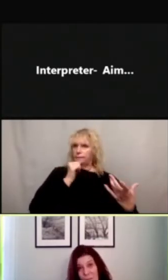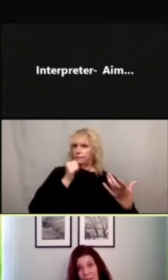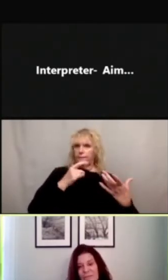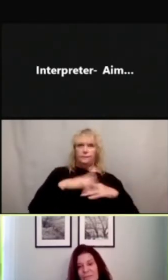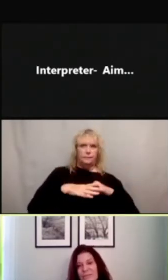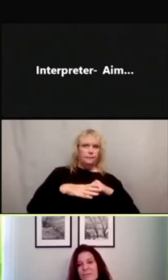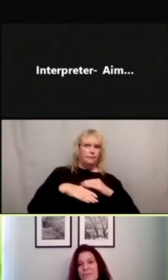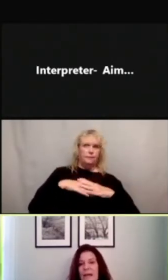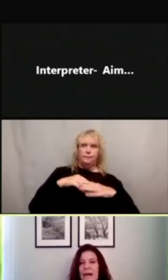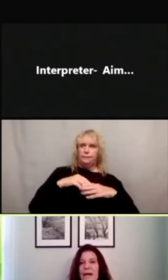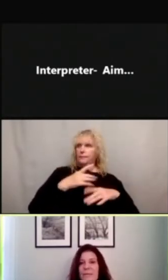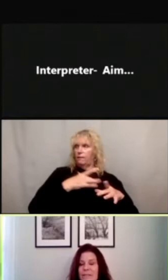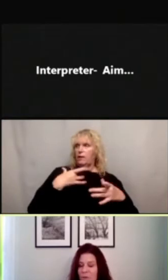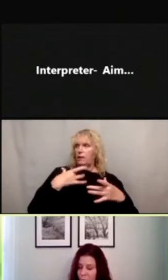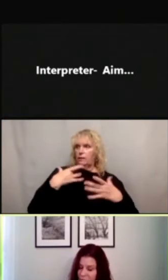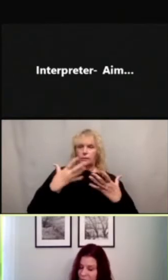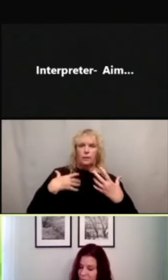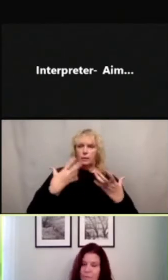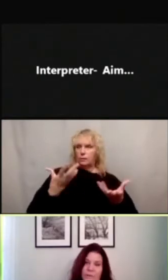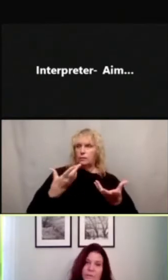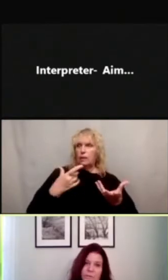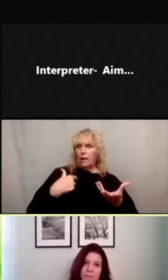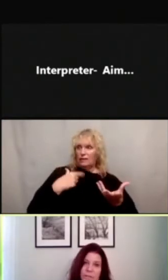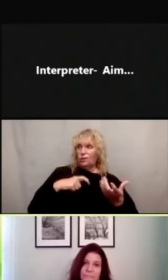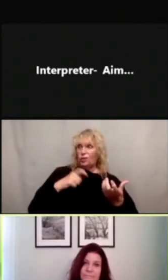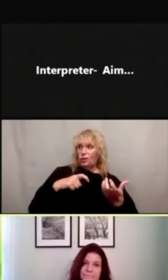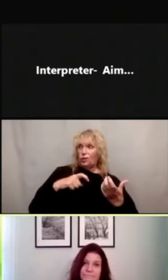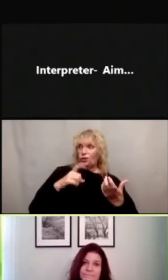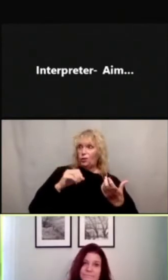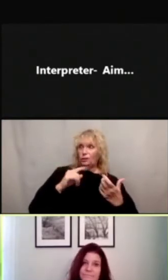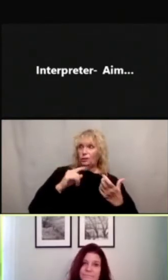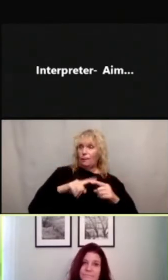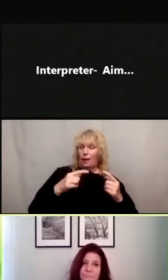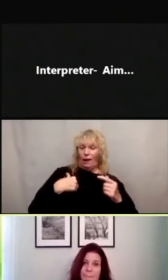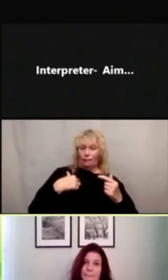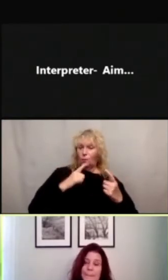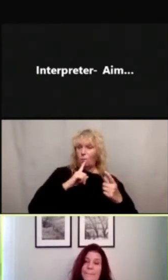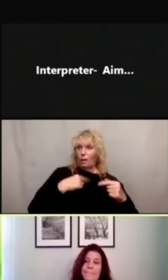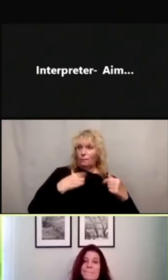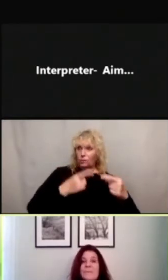that they should be able to do and don't want to admit when they're struggling.